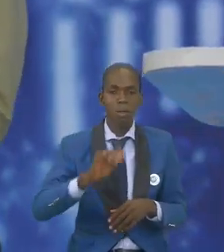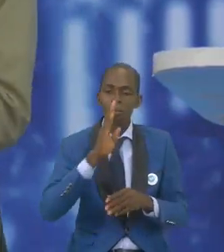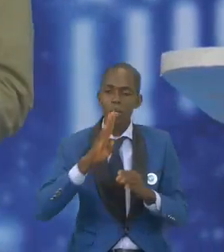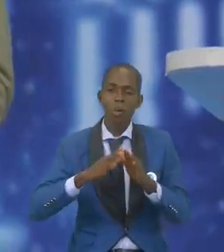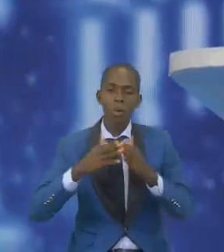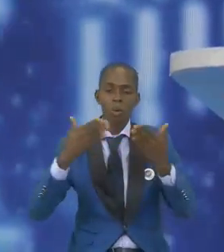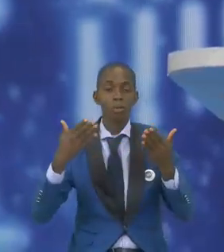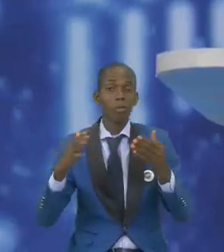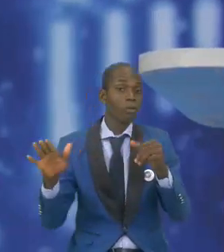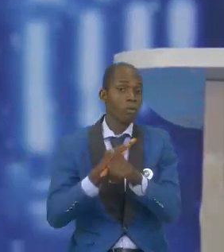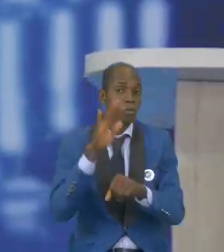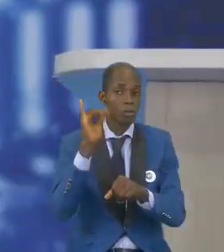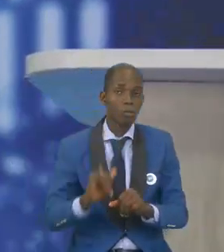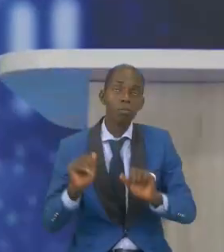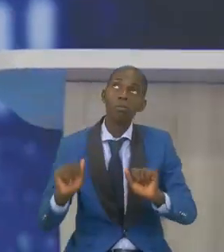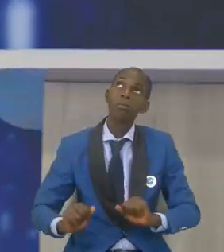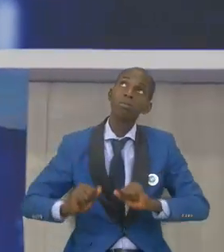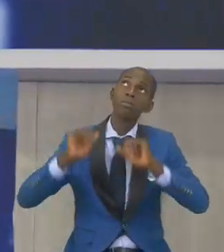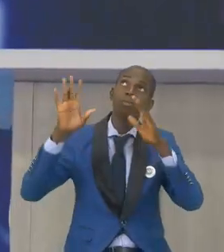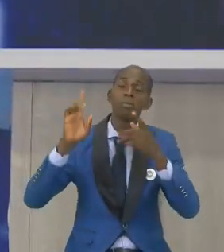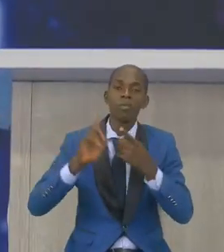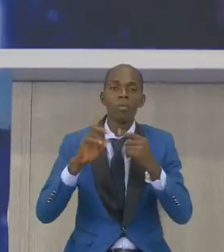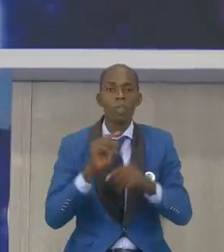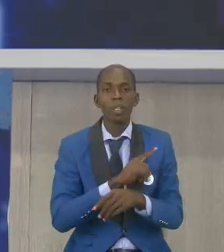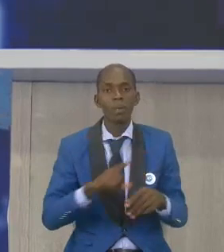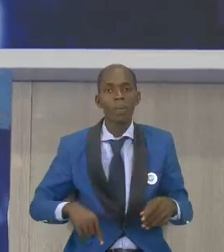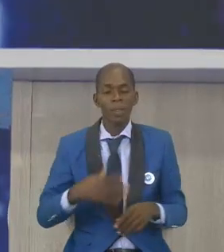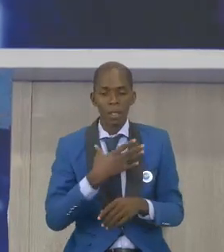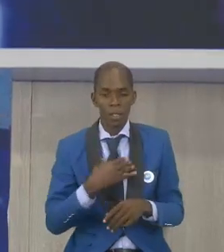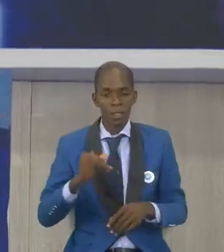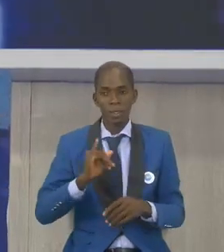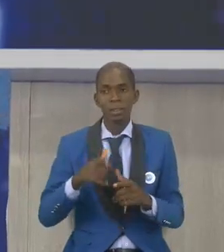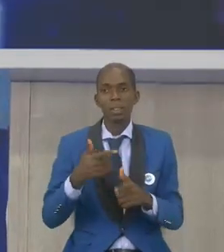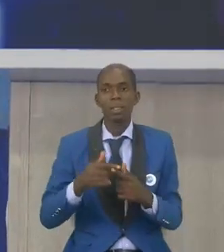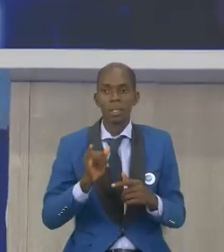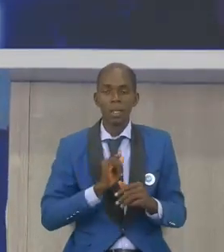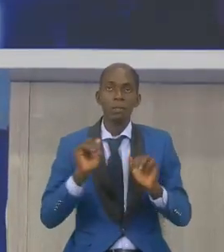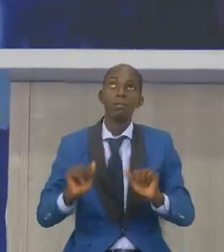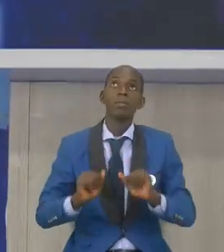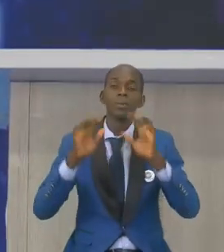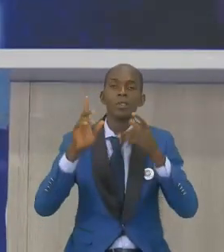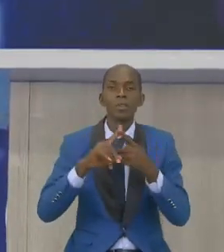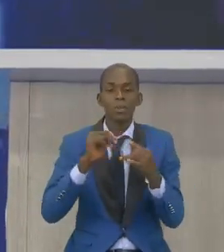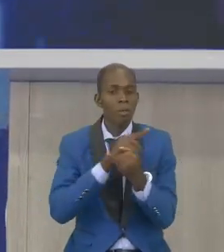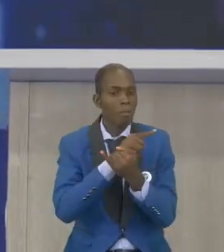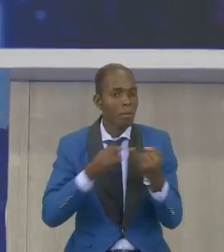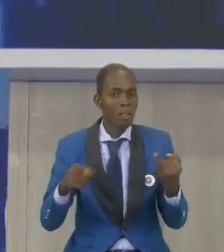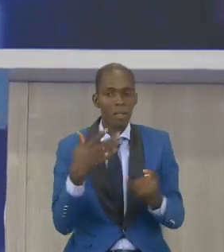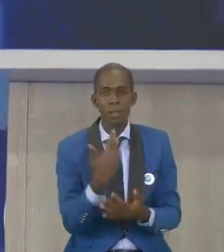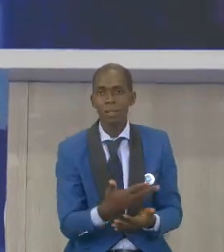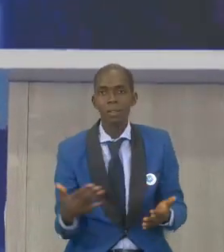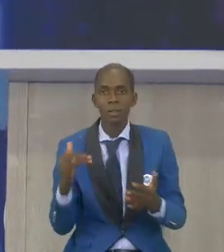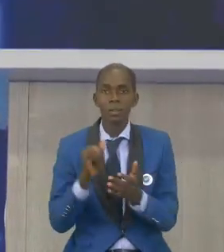dedicated unto the Lord. And then I submit to the final thing that God